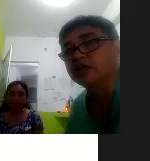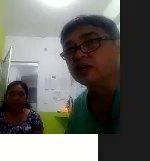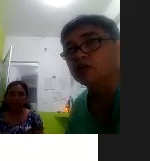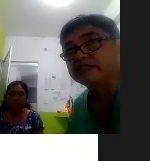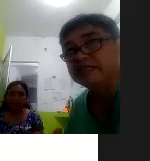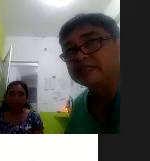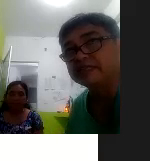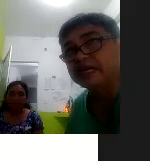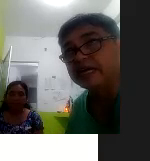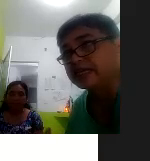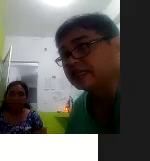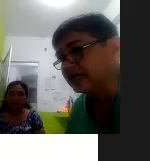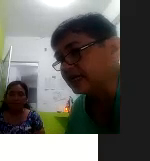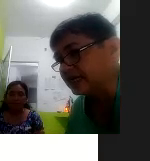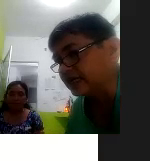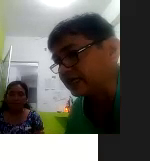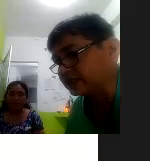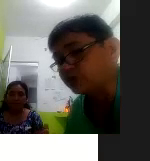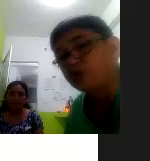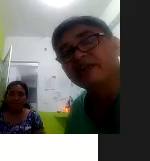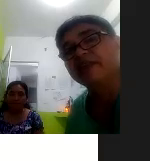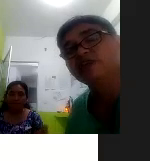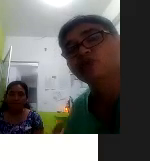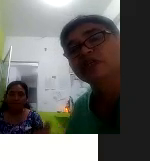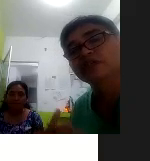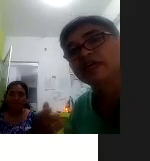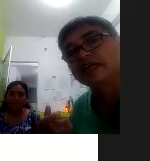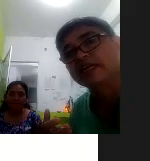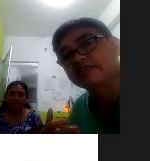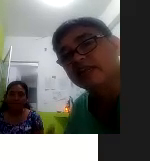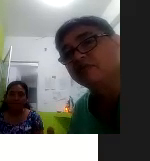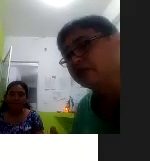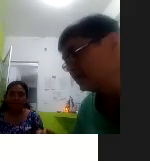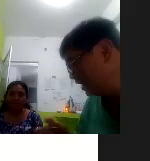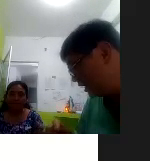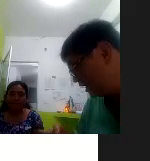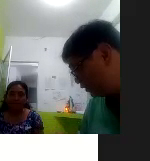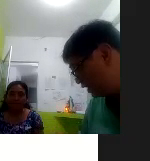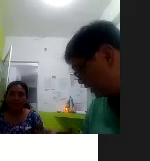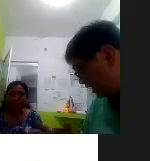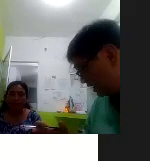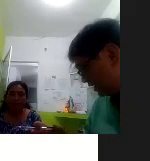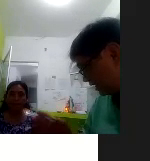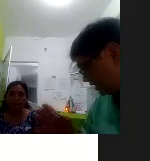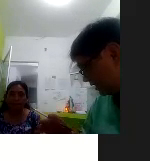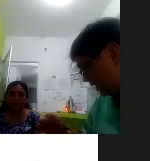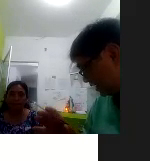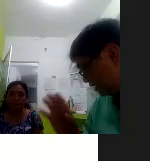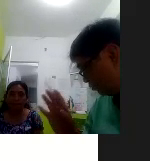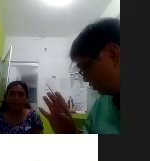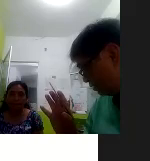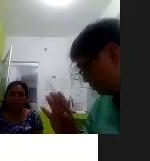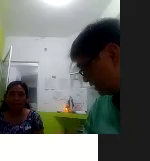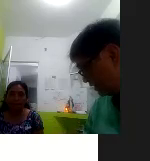doing what it's the right thing during delivery. ¿Les puedo explicar